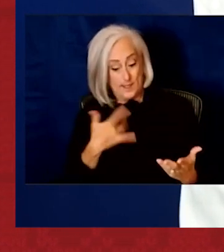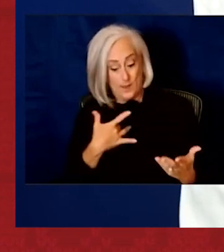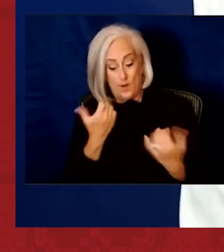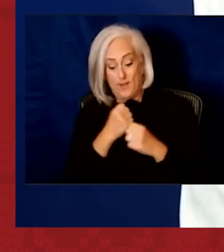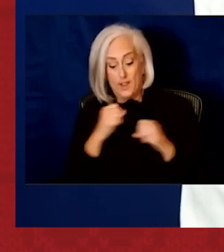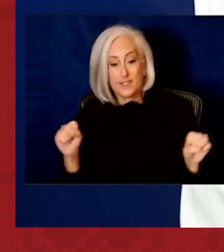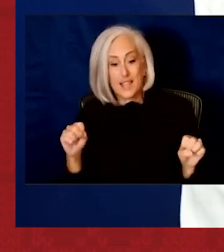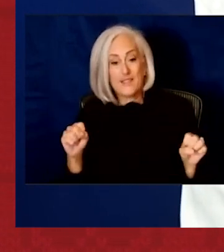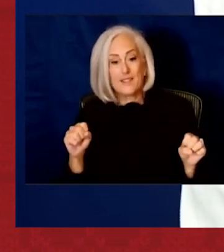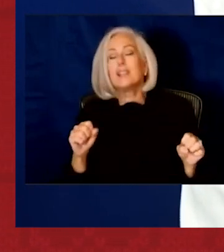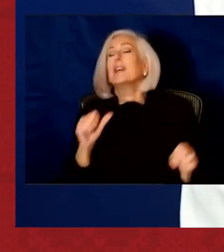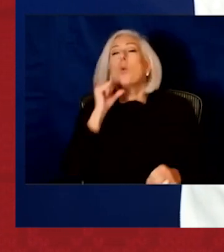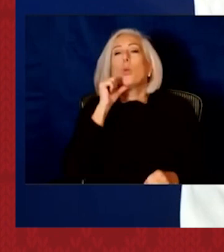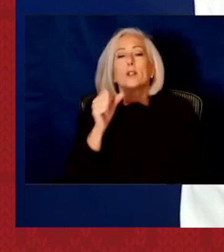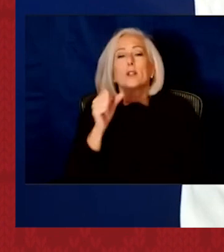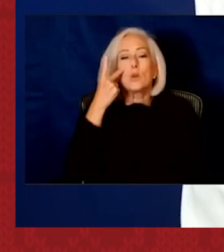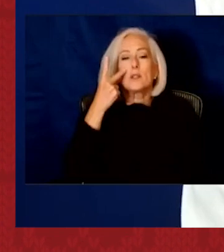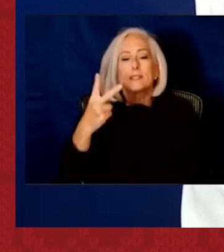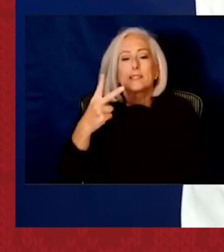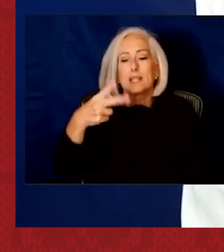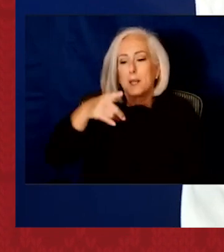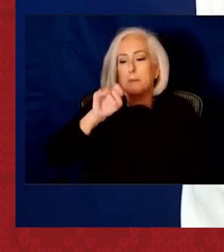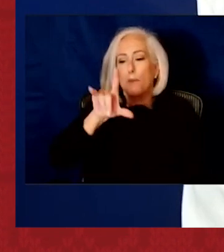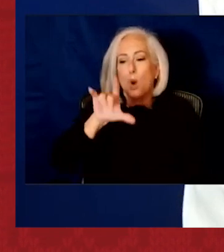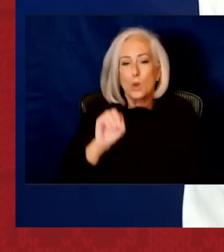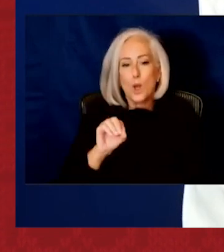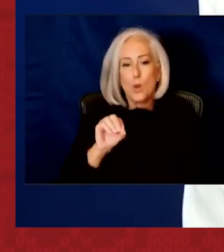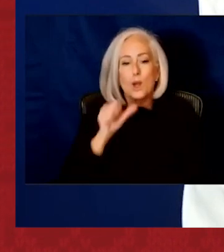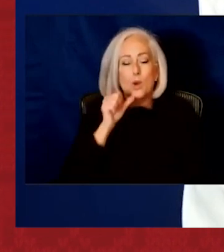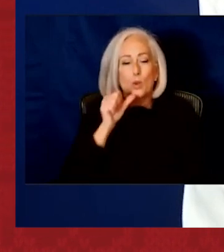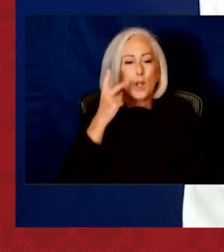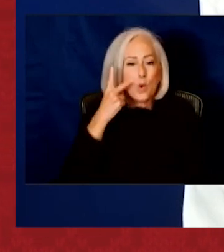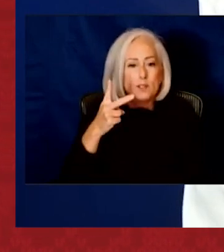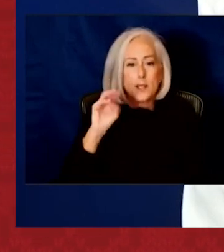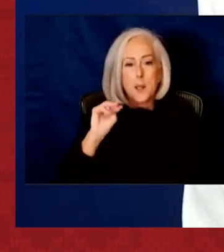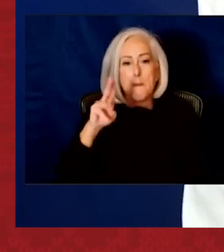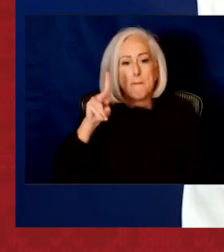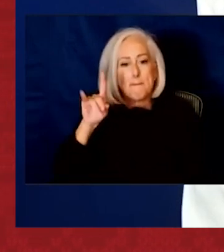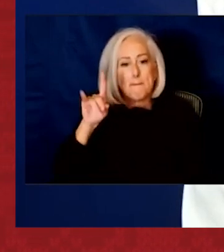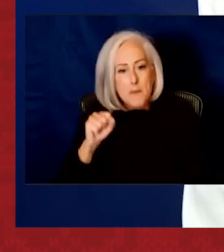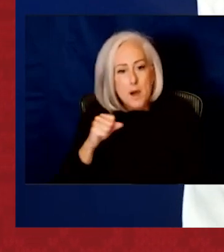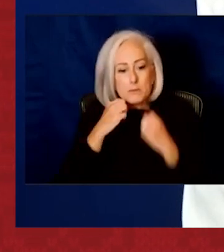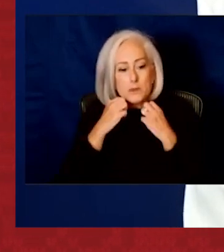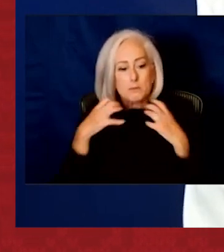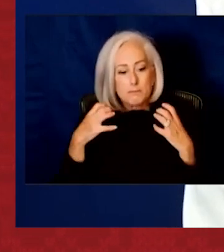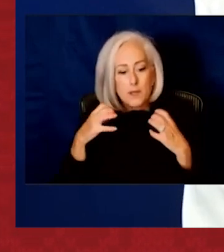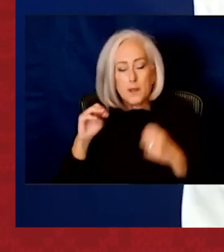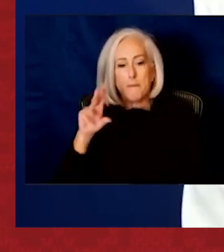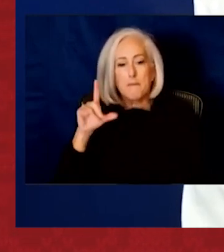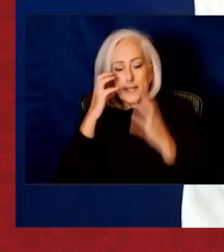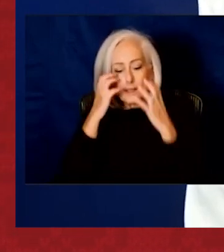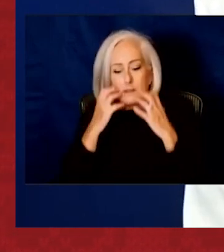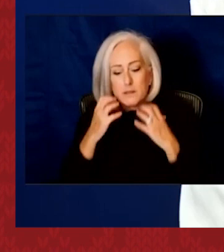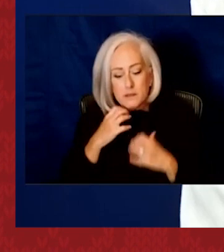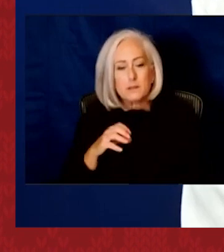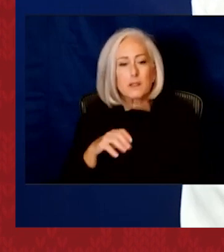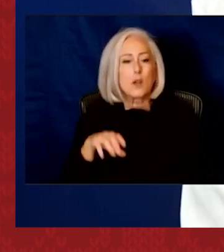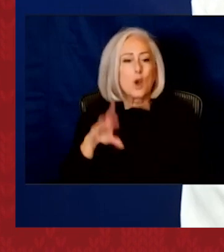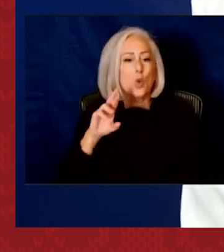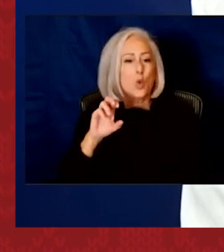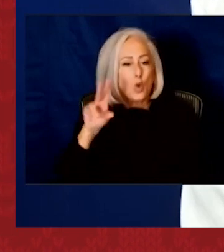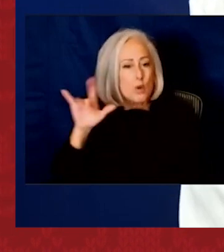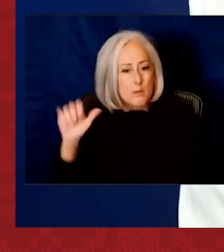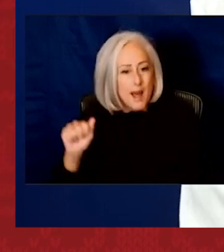polio. Right? We don't see smallpox. Yeah. We don't see mumps. We don't see much measles, mumps, and rubella. But all of a sudden, if you don't have